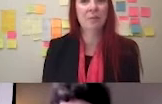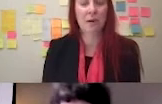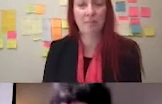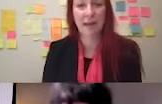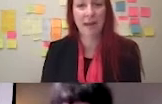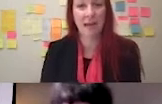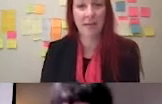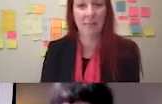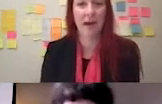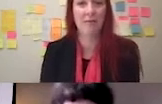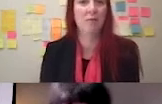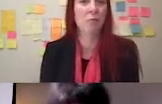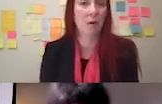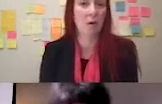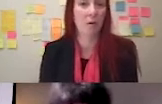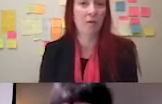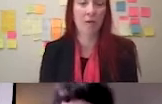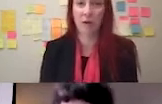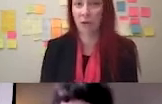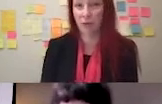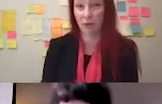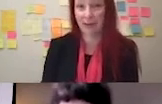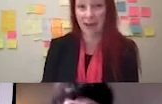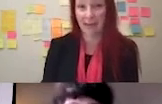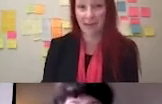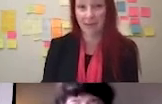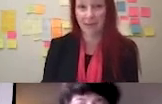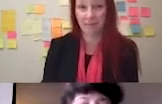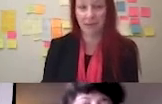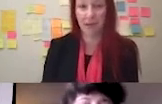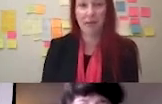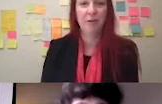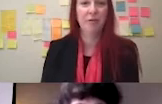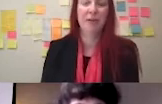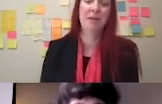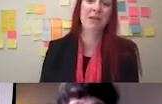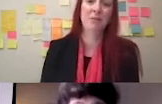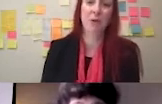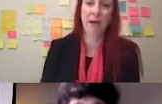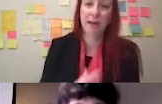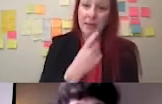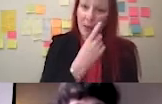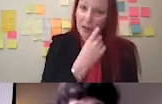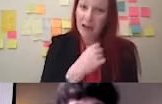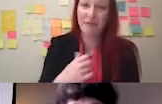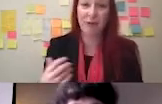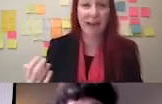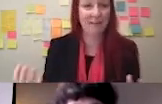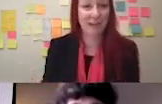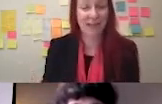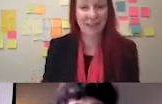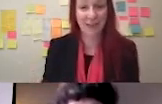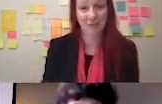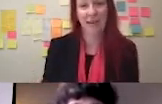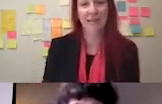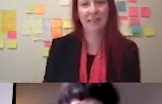you position well-being as a part of the role of what you do in academia? So through image and word, we have